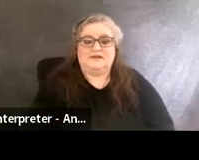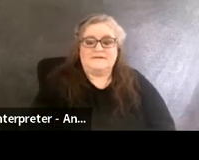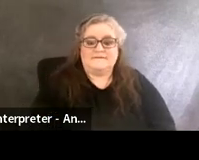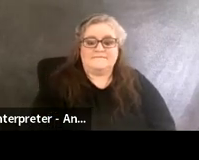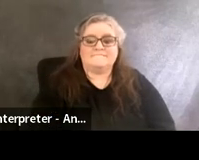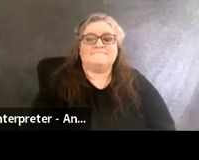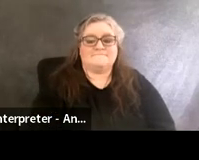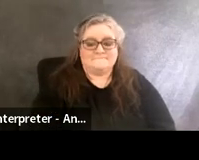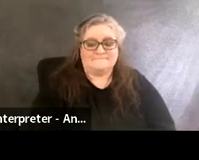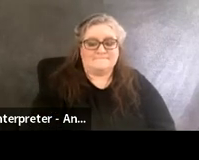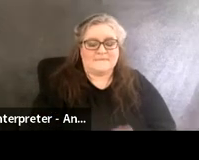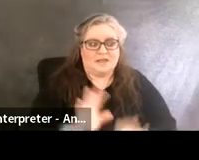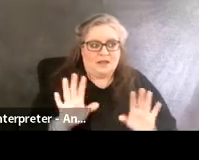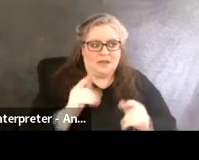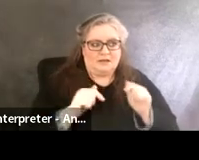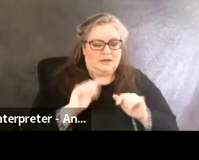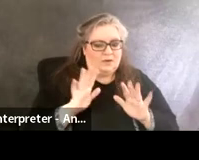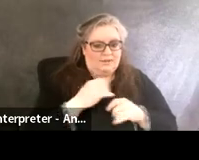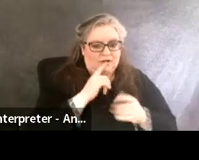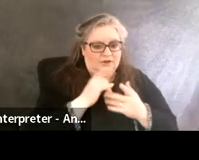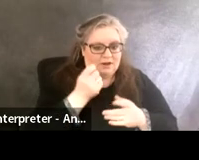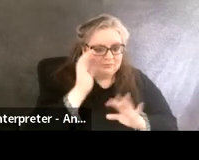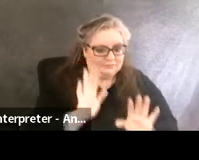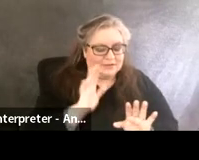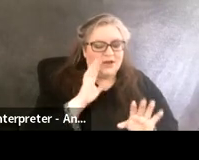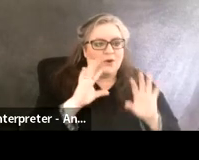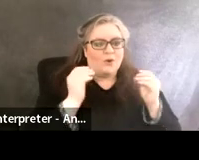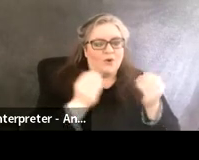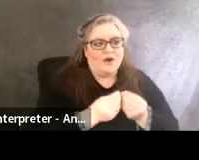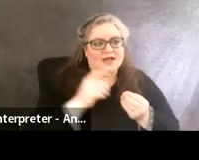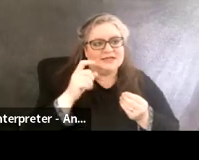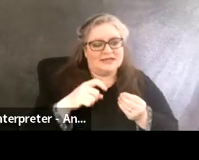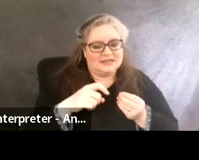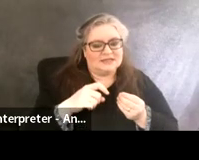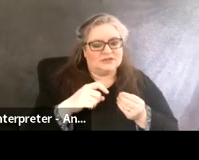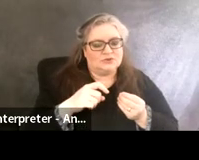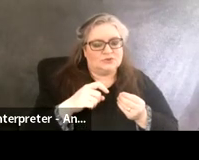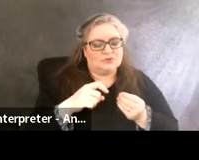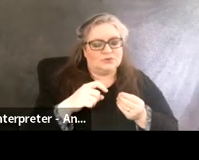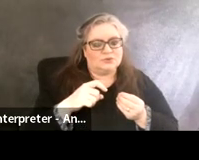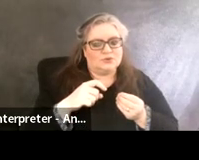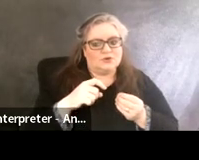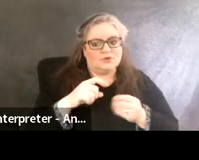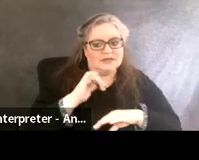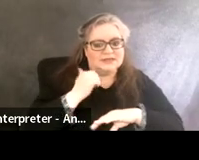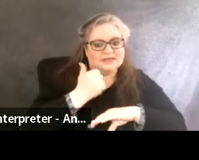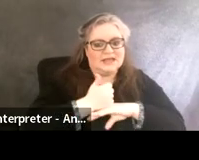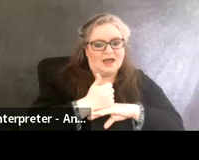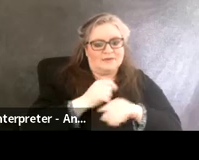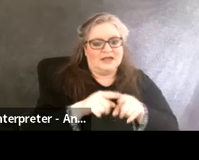Okay, let's see if I understand this. So an organization needs to have been established